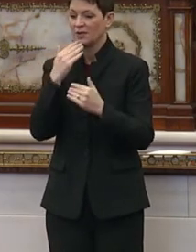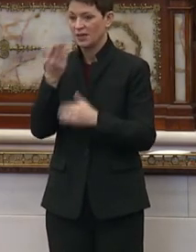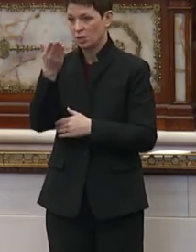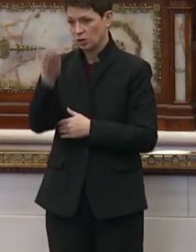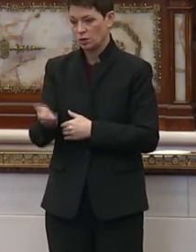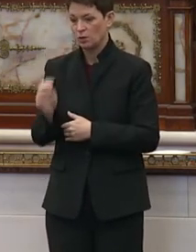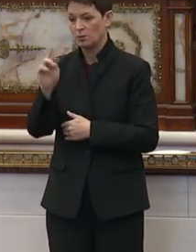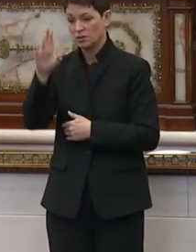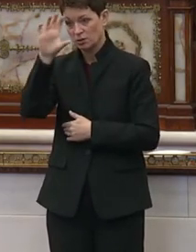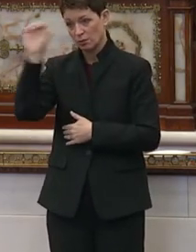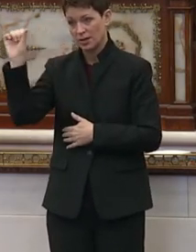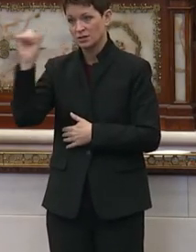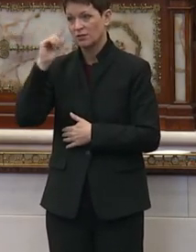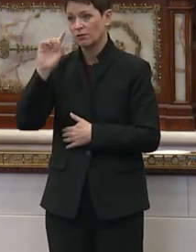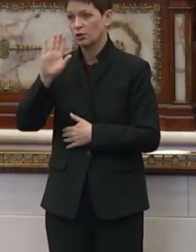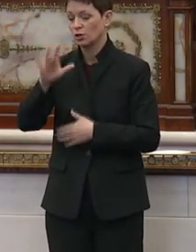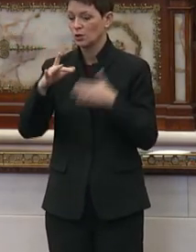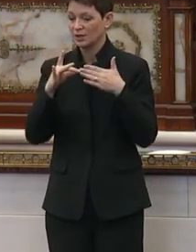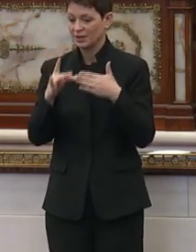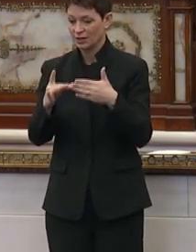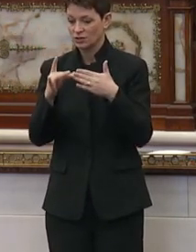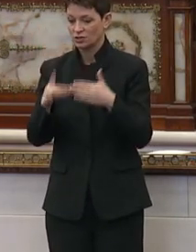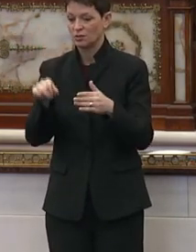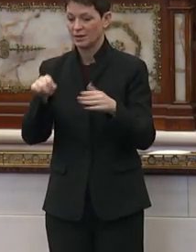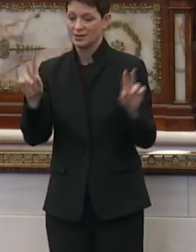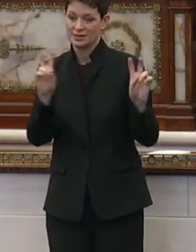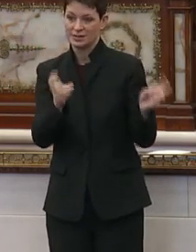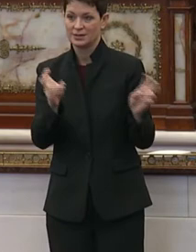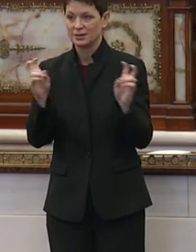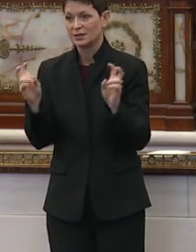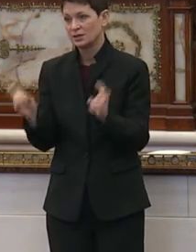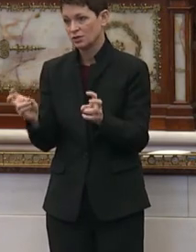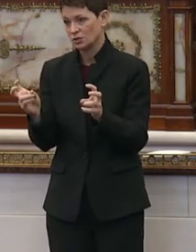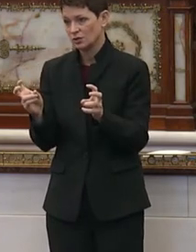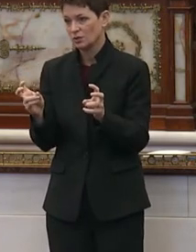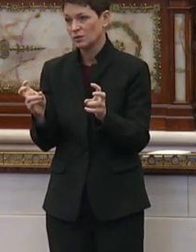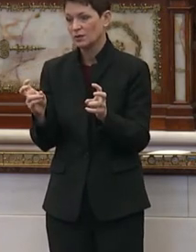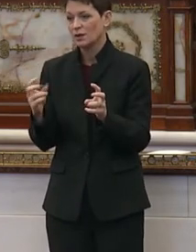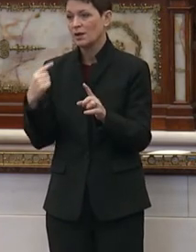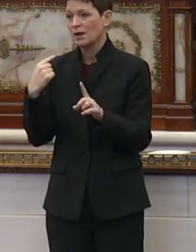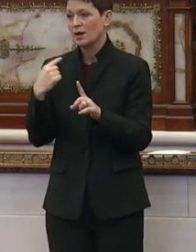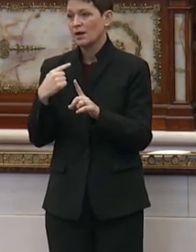you, Mr. President, for your leadership on this issue and